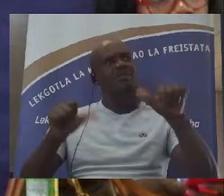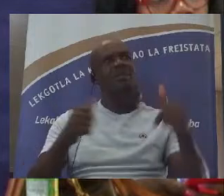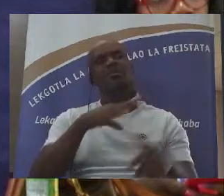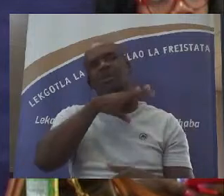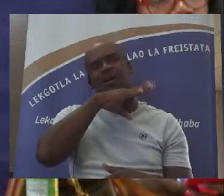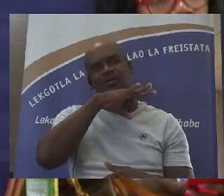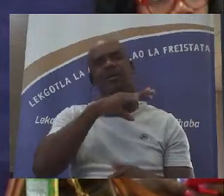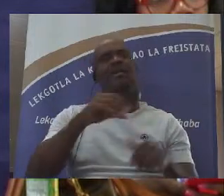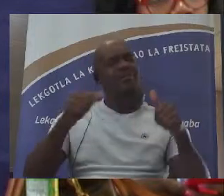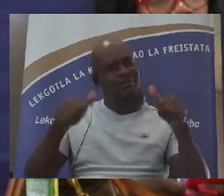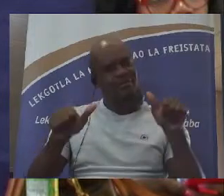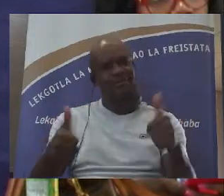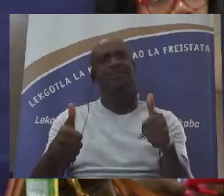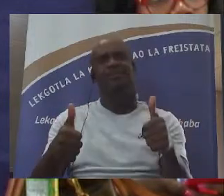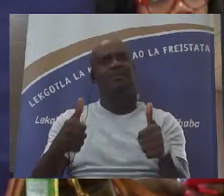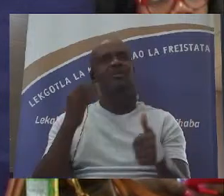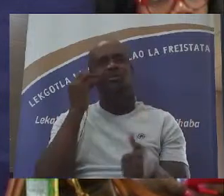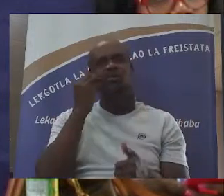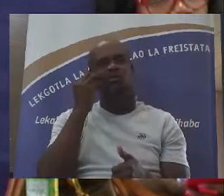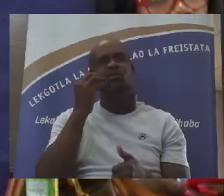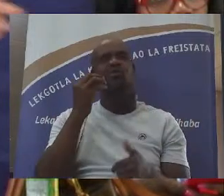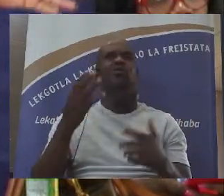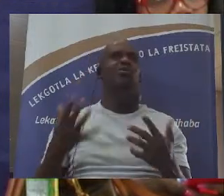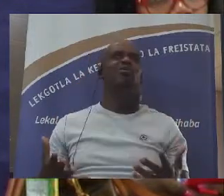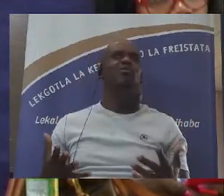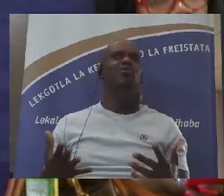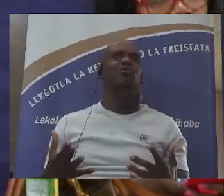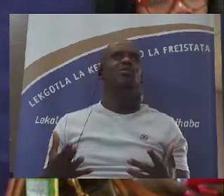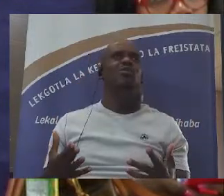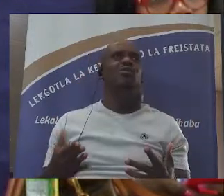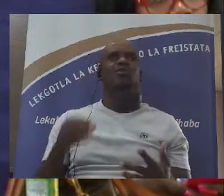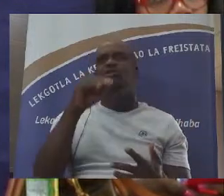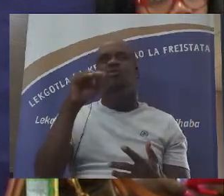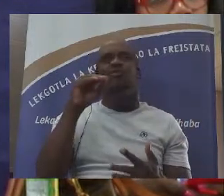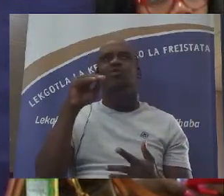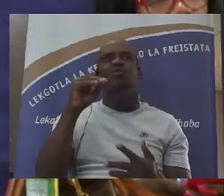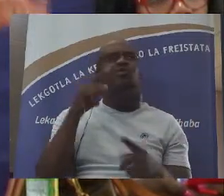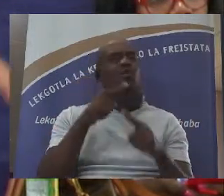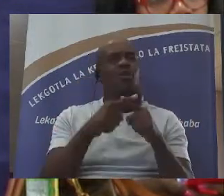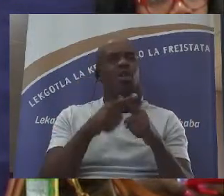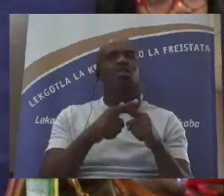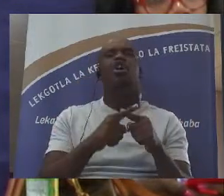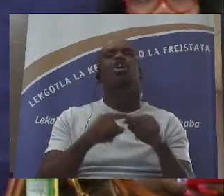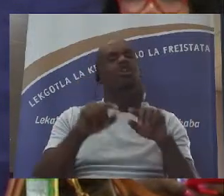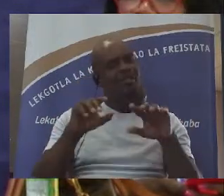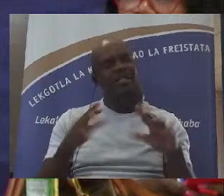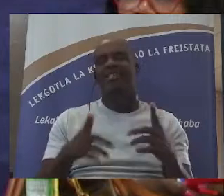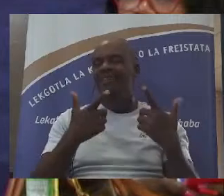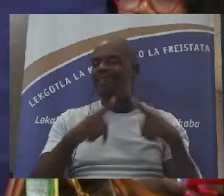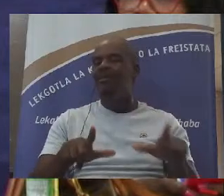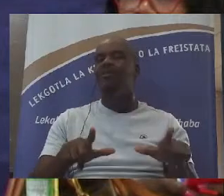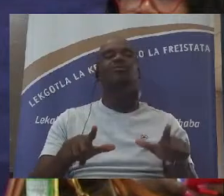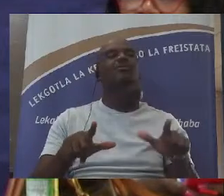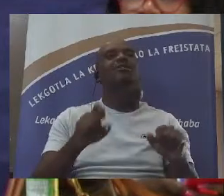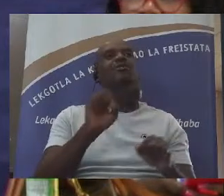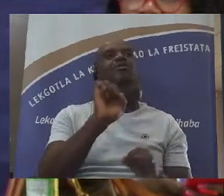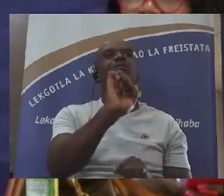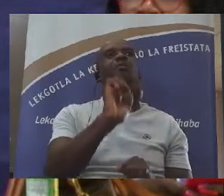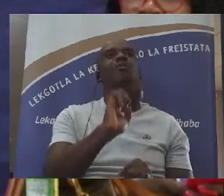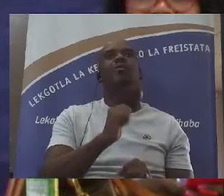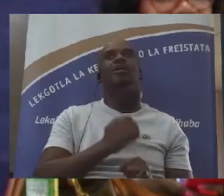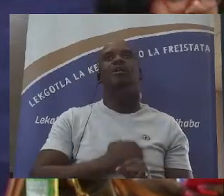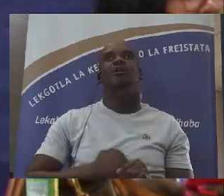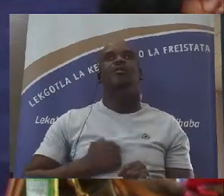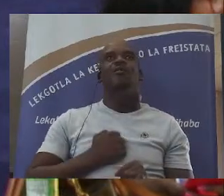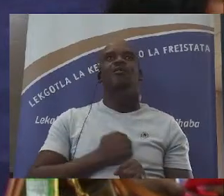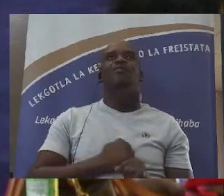Afrikaans, Sesotho, Sezulu, Xhosa, whatever. E language e nngwe le nngwe e o feelang hore